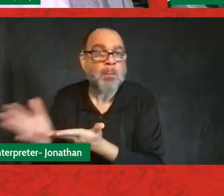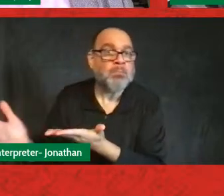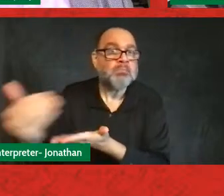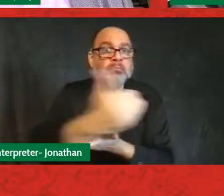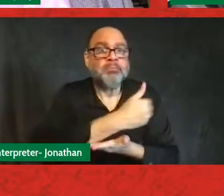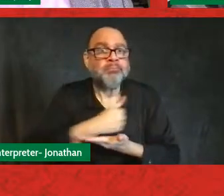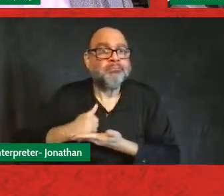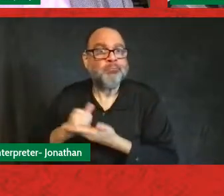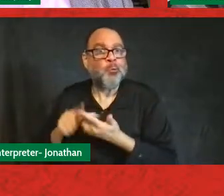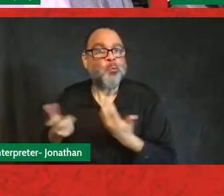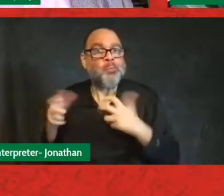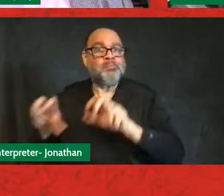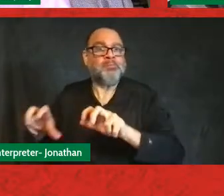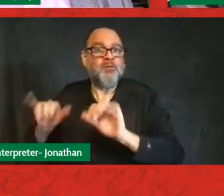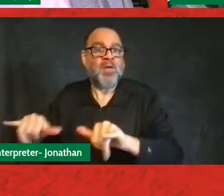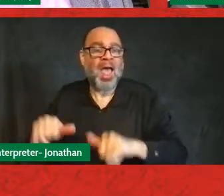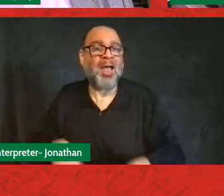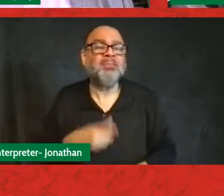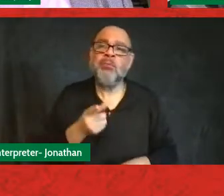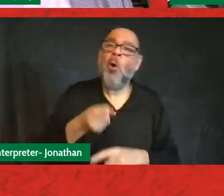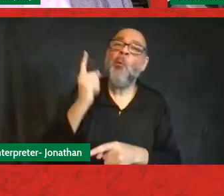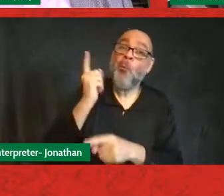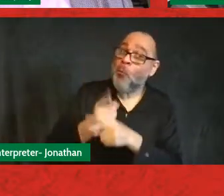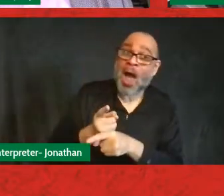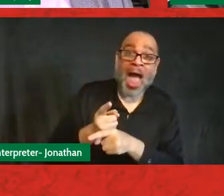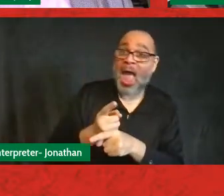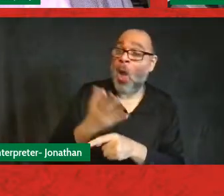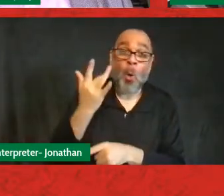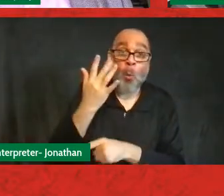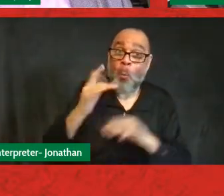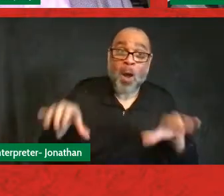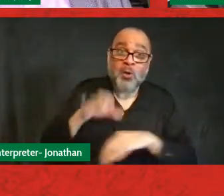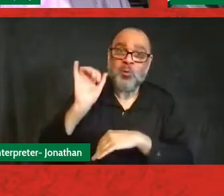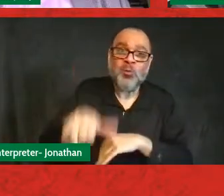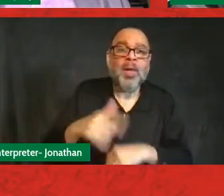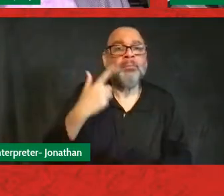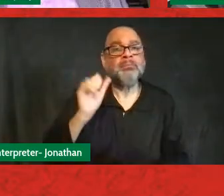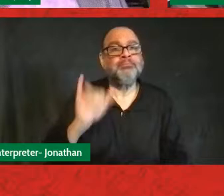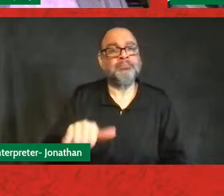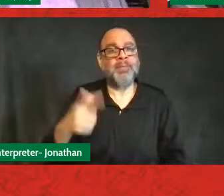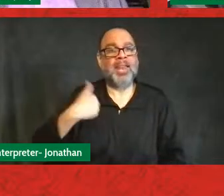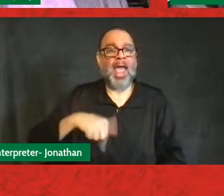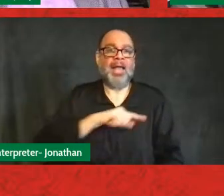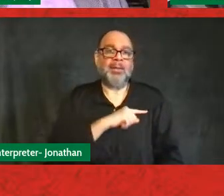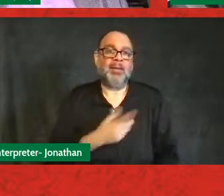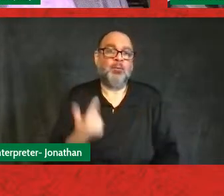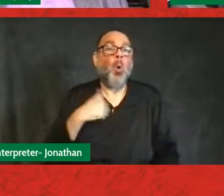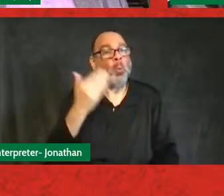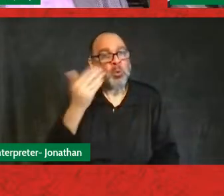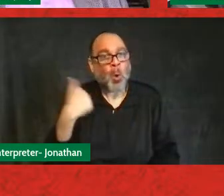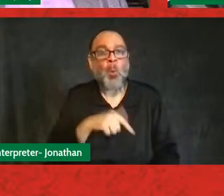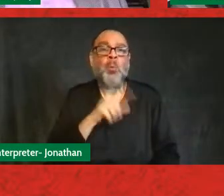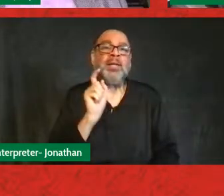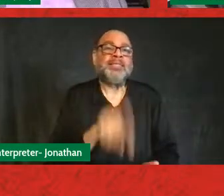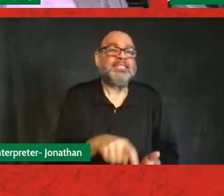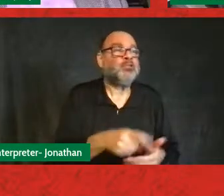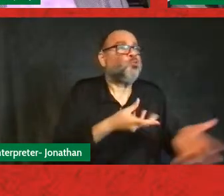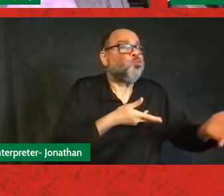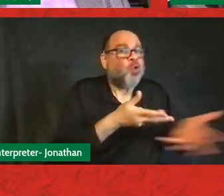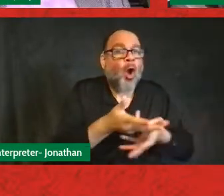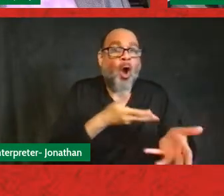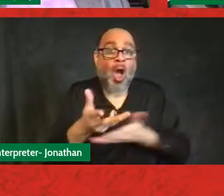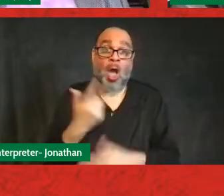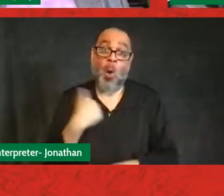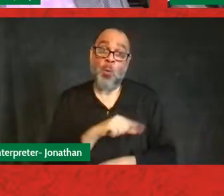because that's kind of who we are. That's what we know to do. We know to go and talk to our people and talk to others. We can tell a